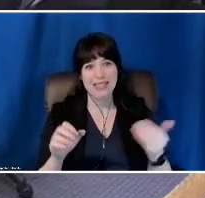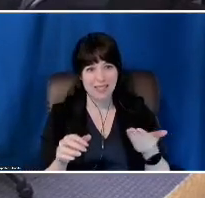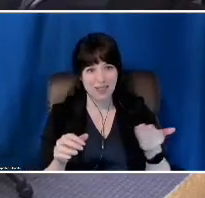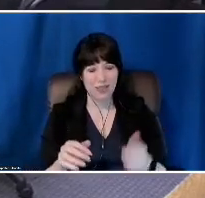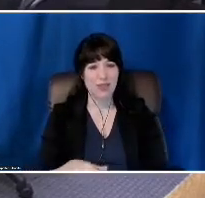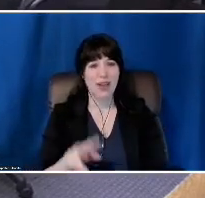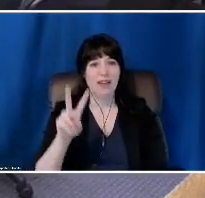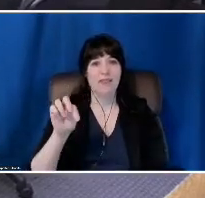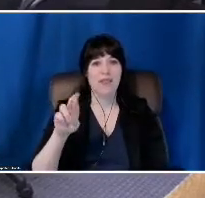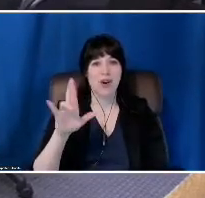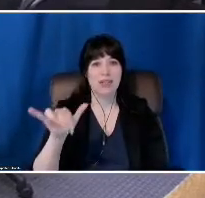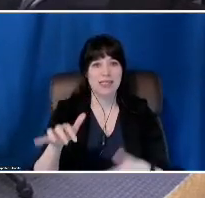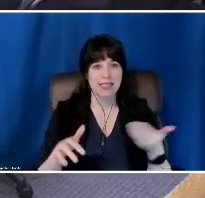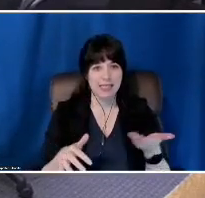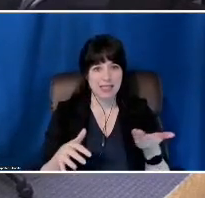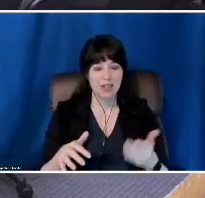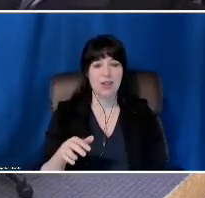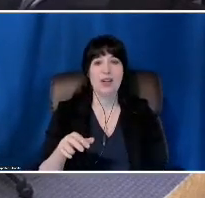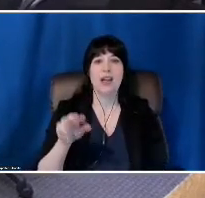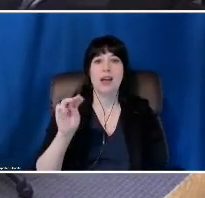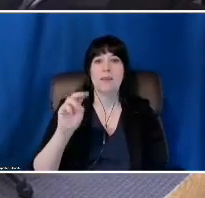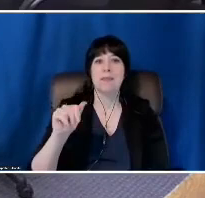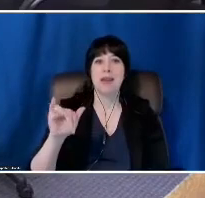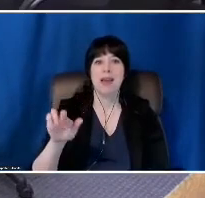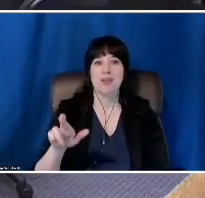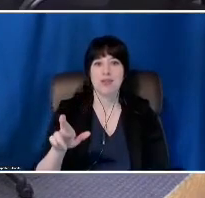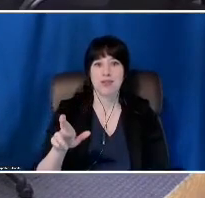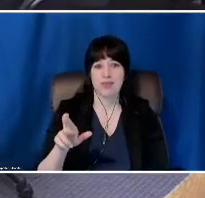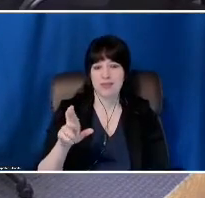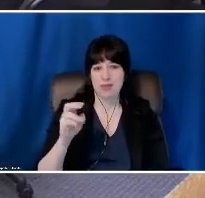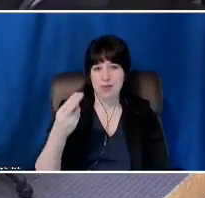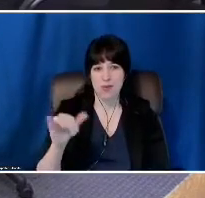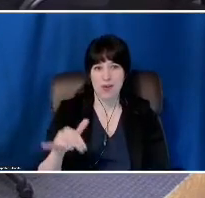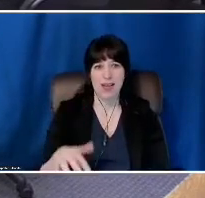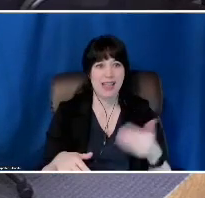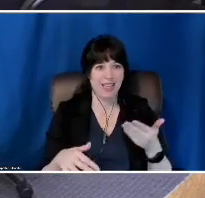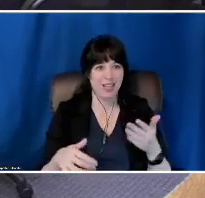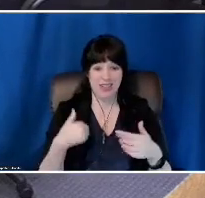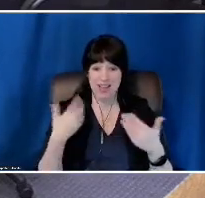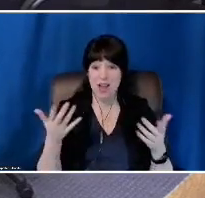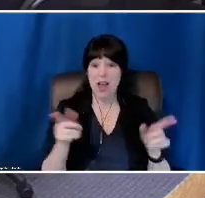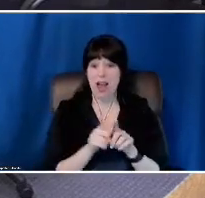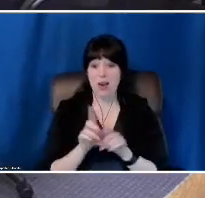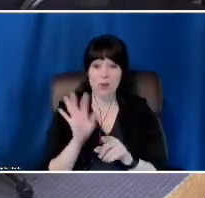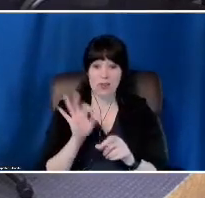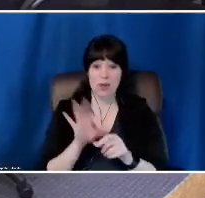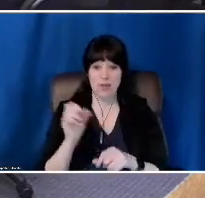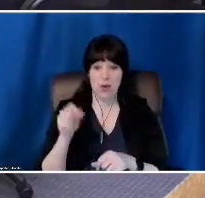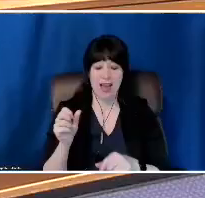Here. Mayor Hoy. No one noticed. Here. I also vote aye.